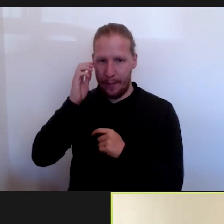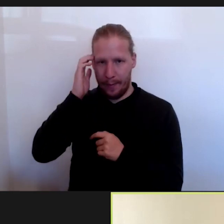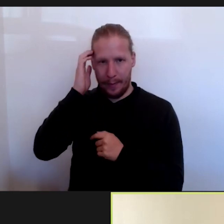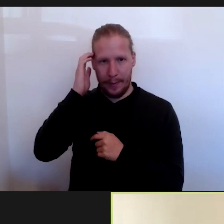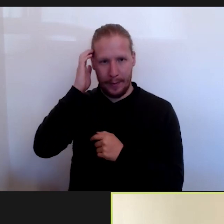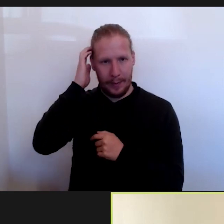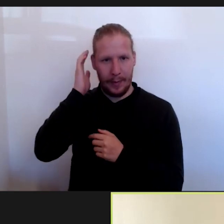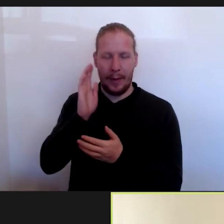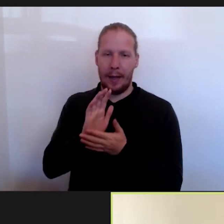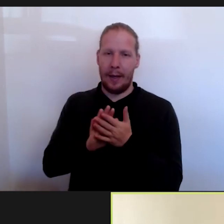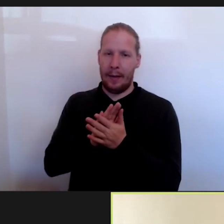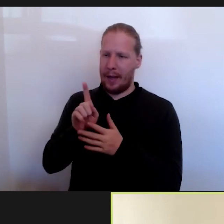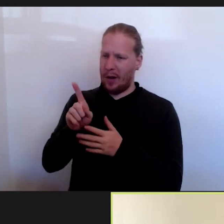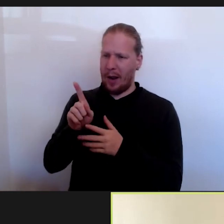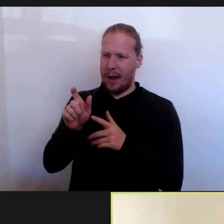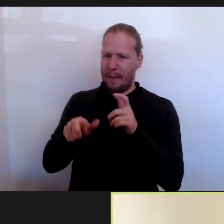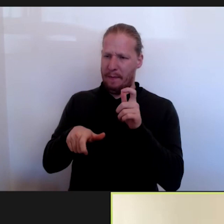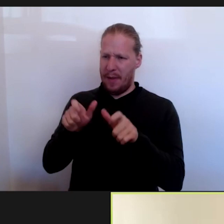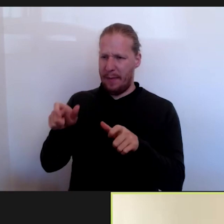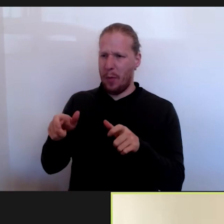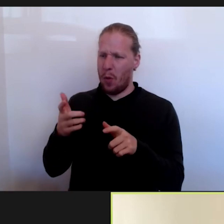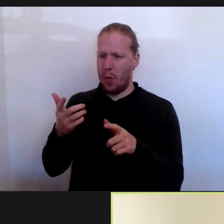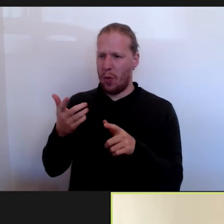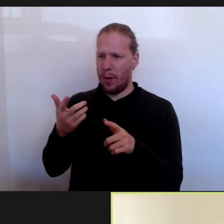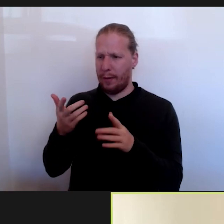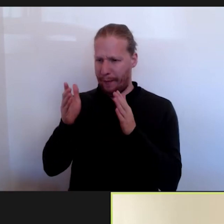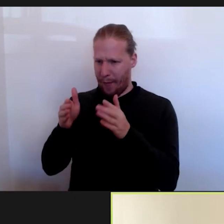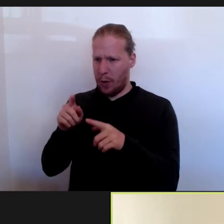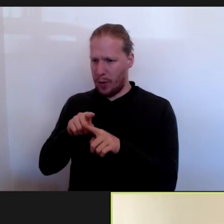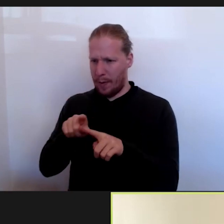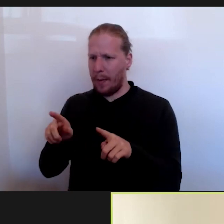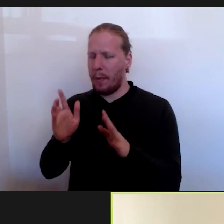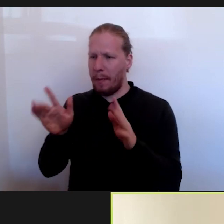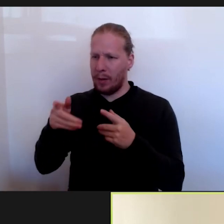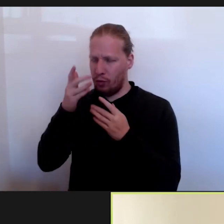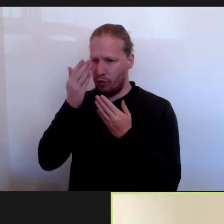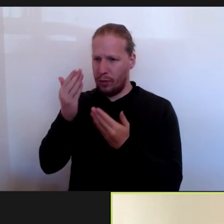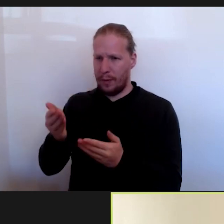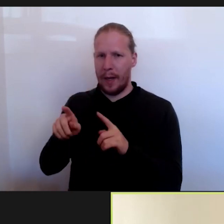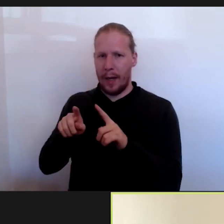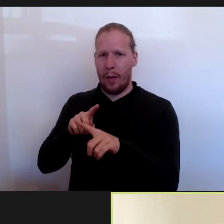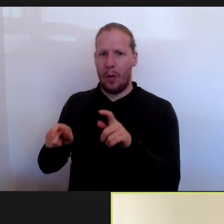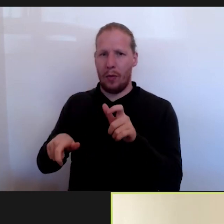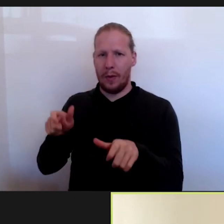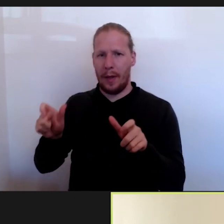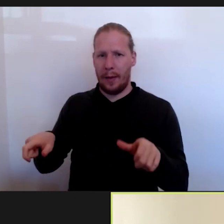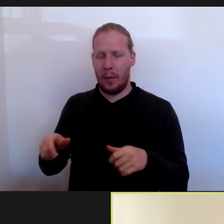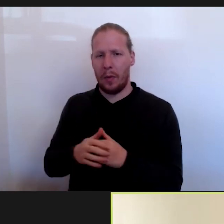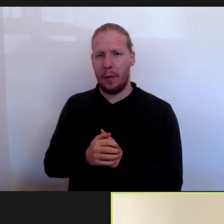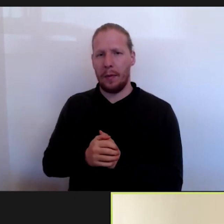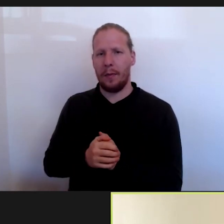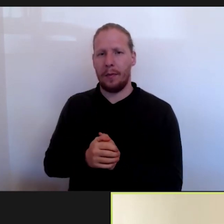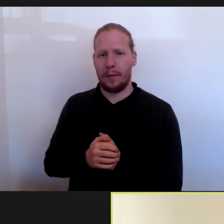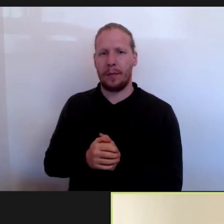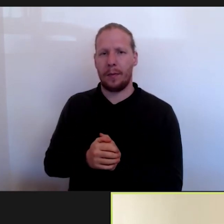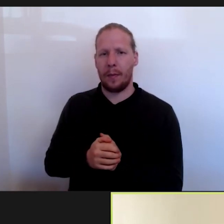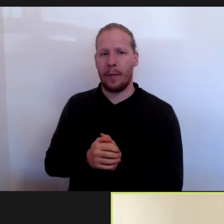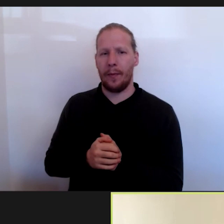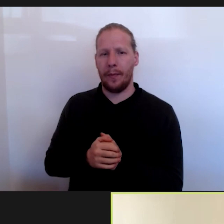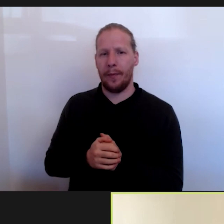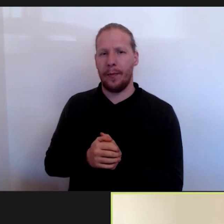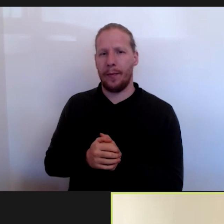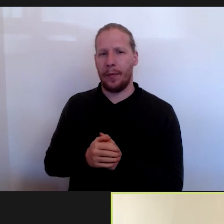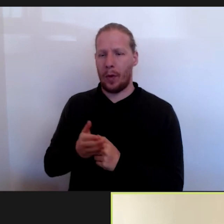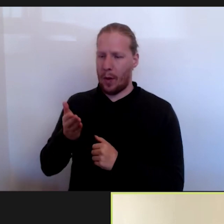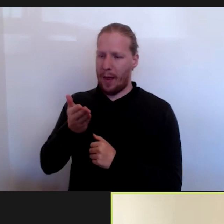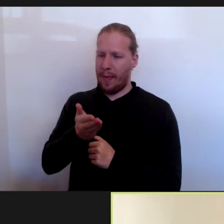are more than the subject. Please treat them with the respect that they deserve with. And they are not just something for you to